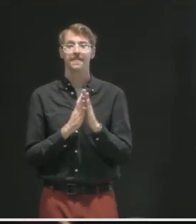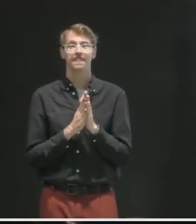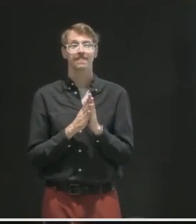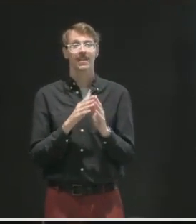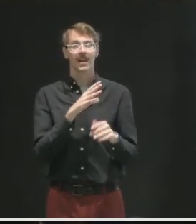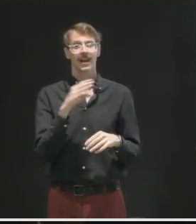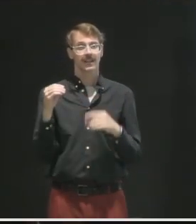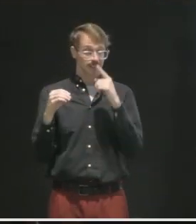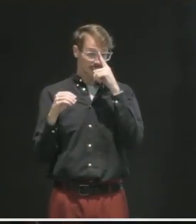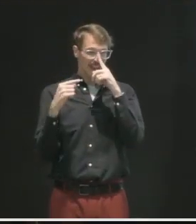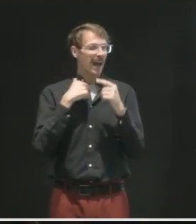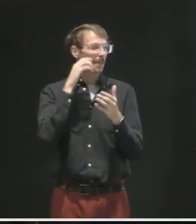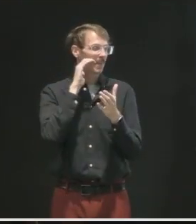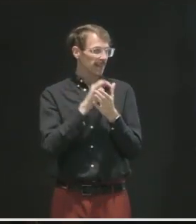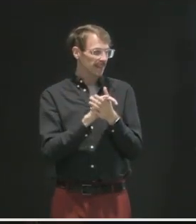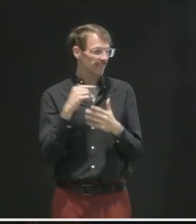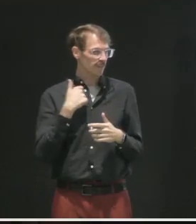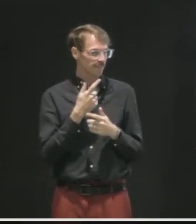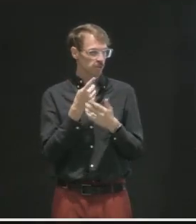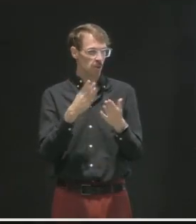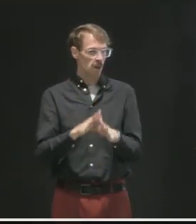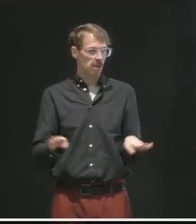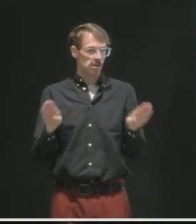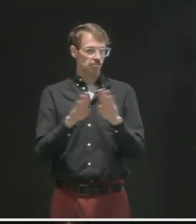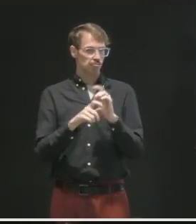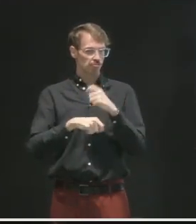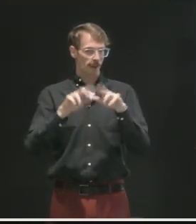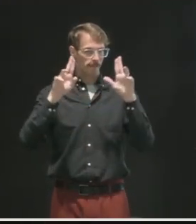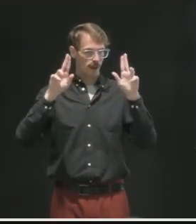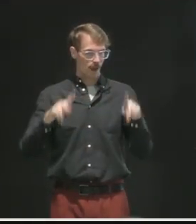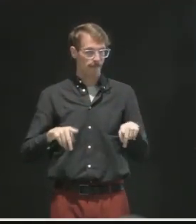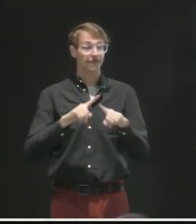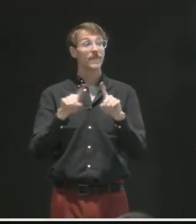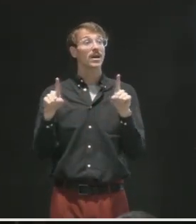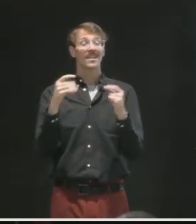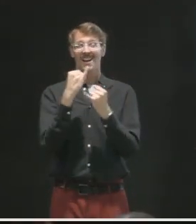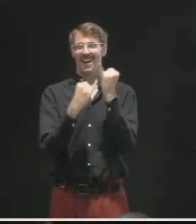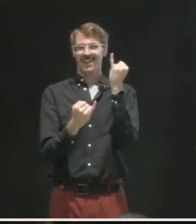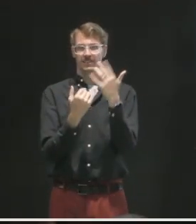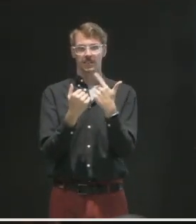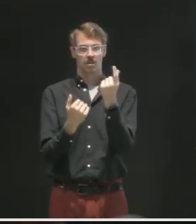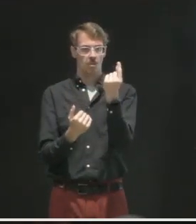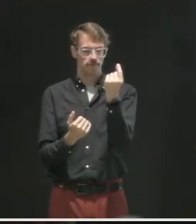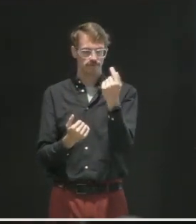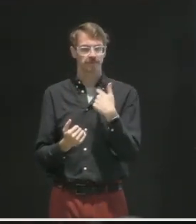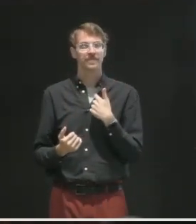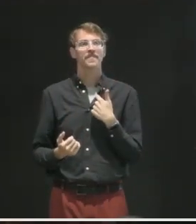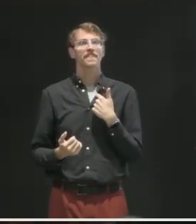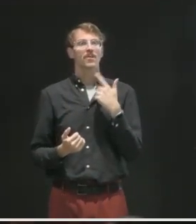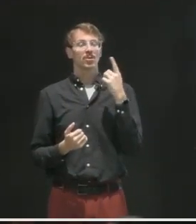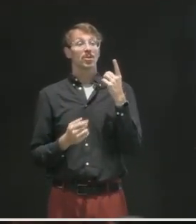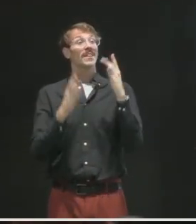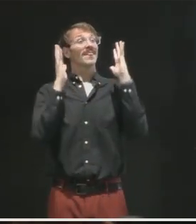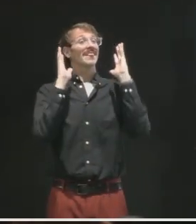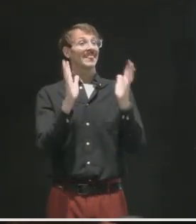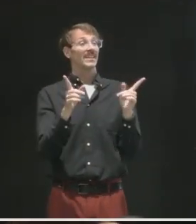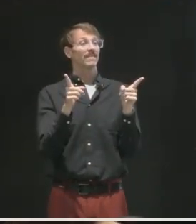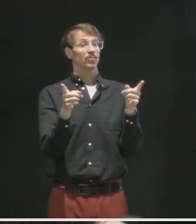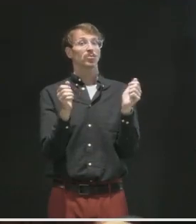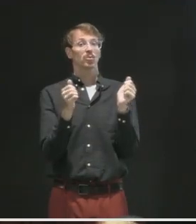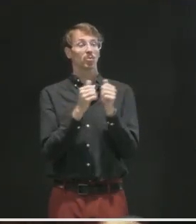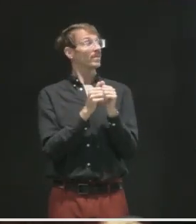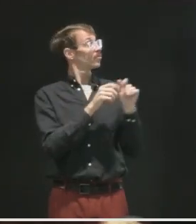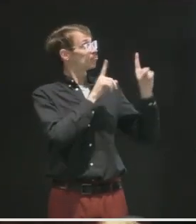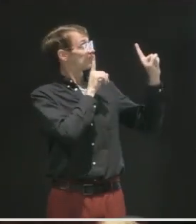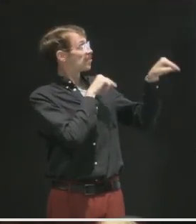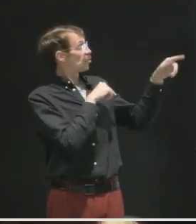And I do believe we need to wrap it up, but what I did want to do was to leave you with the report